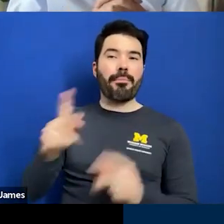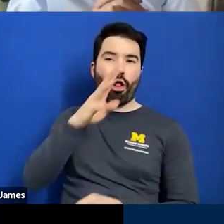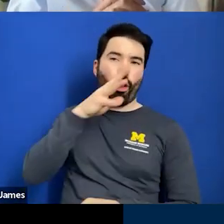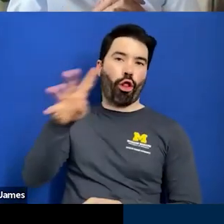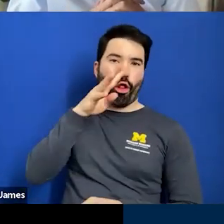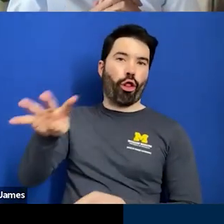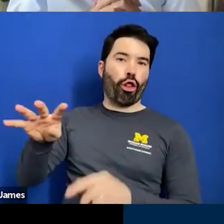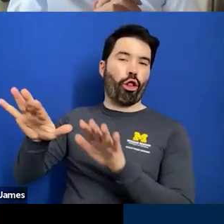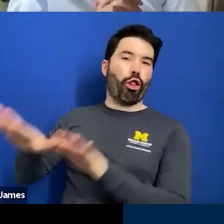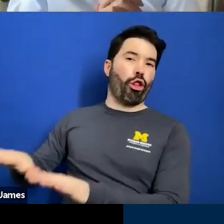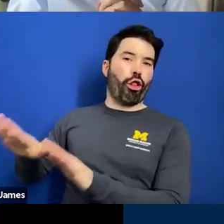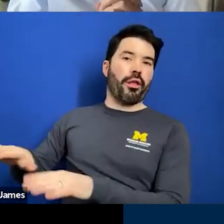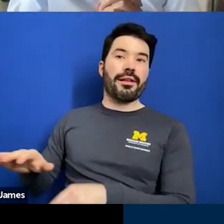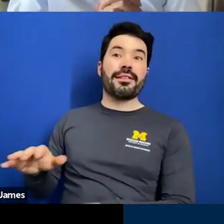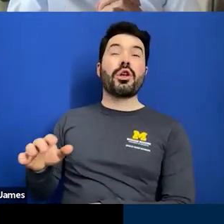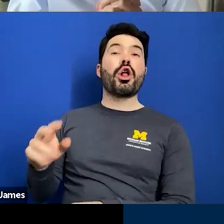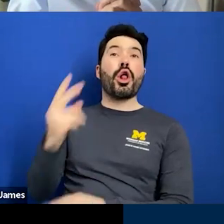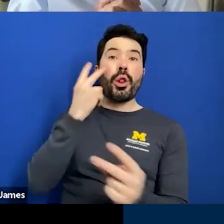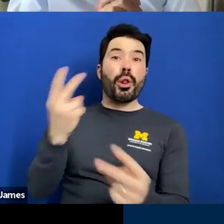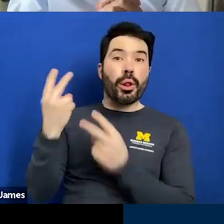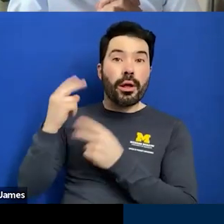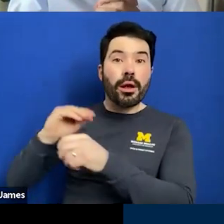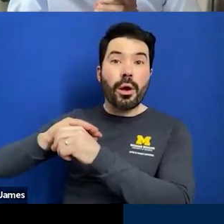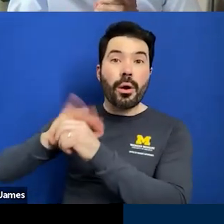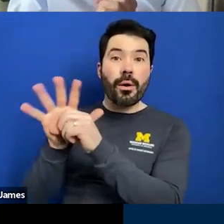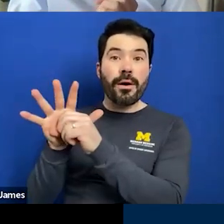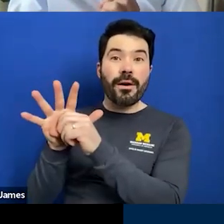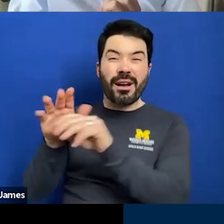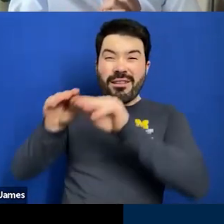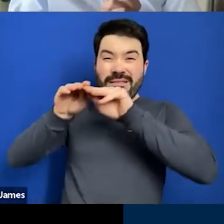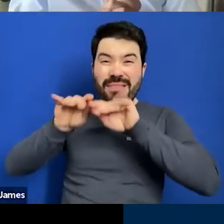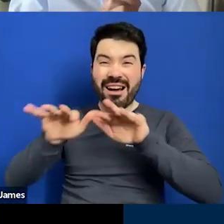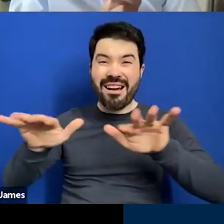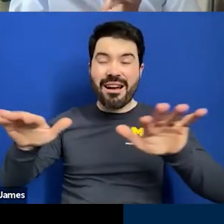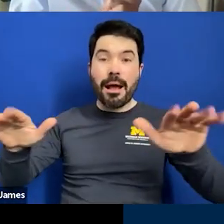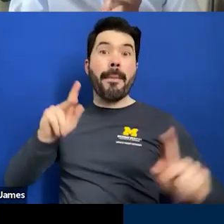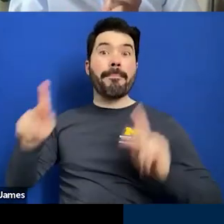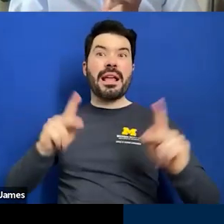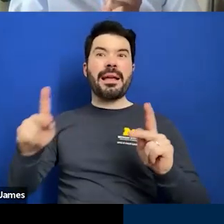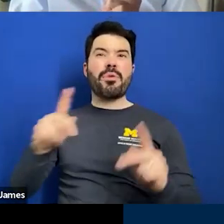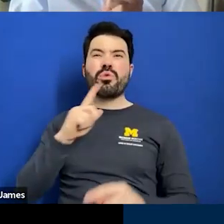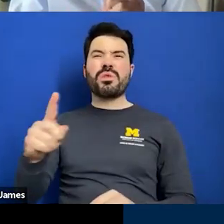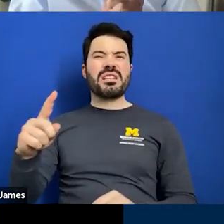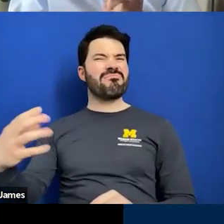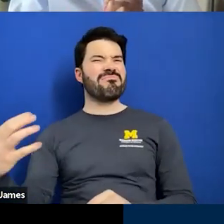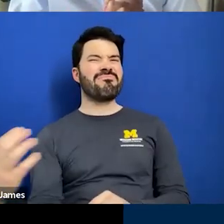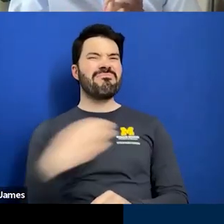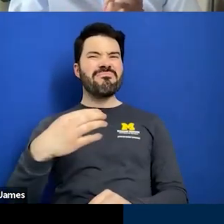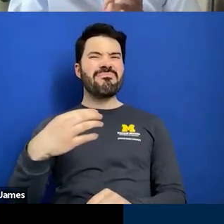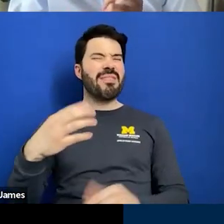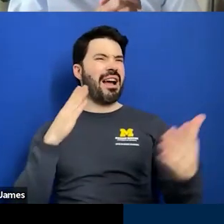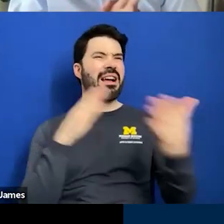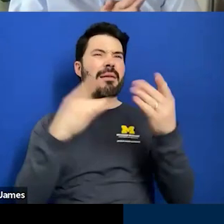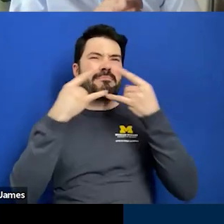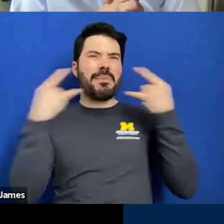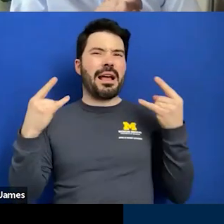the COVID epidemic, there are the people who were most vocal about anti-masking are the